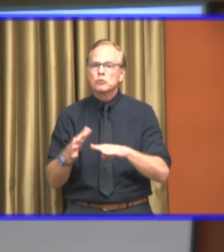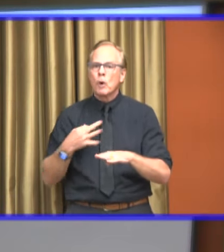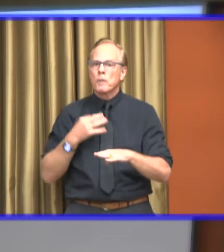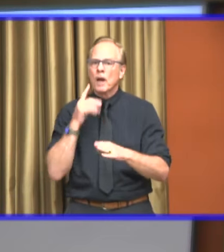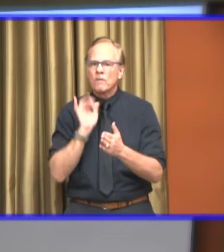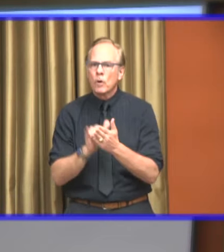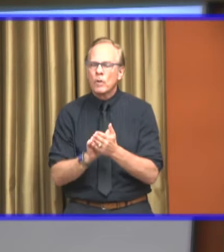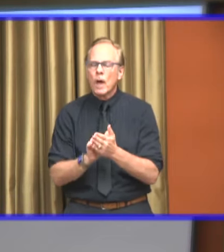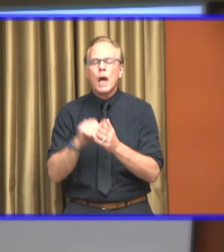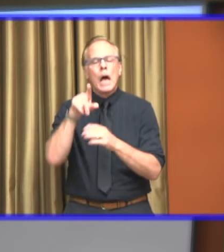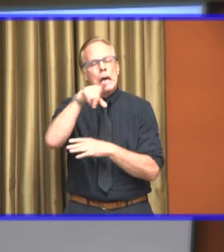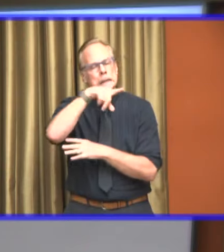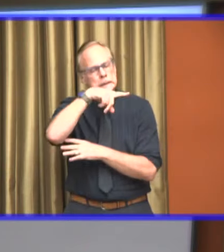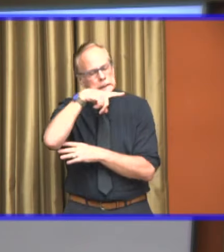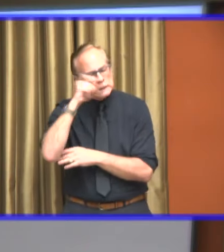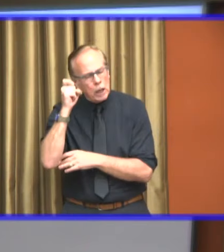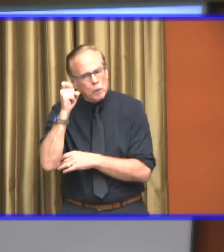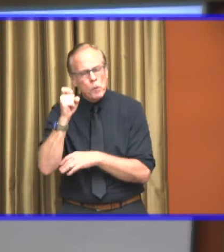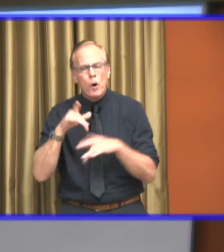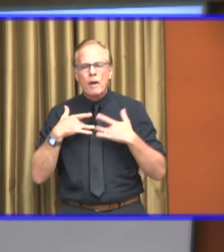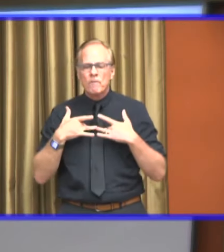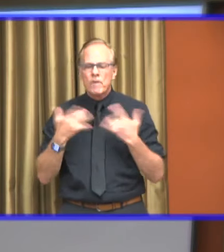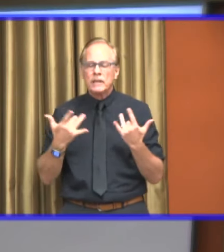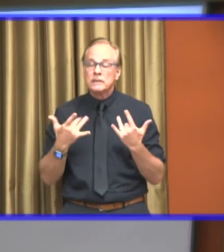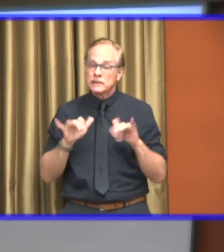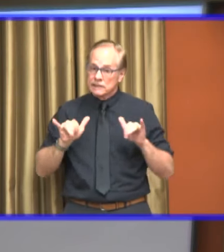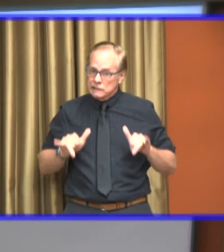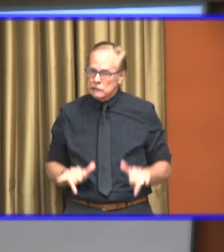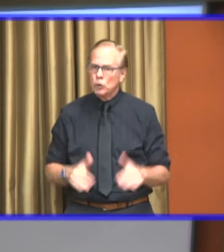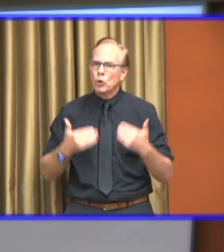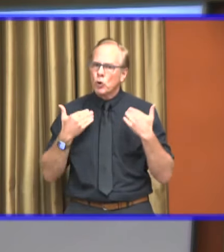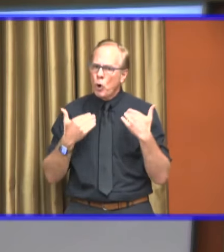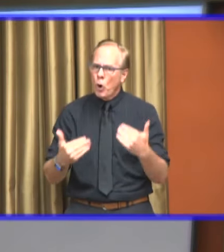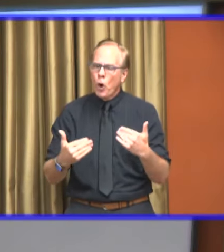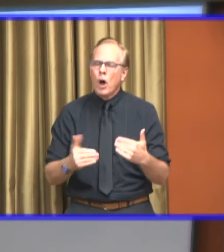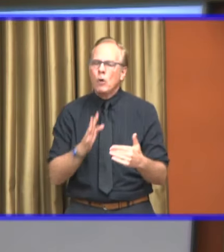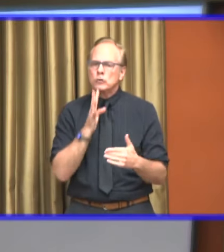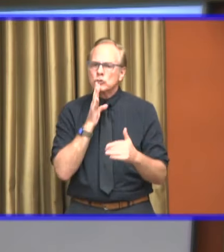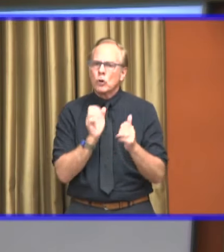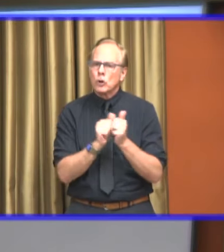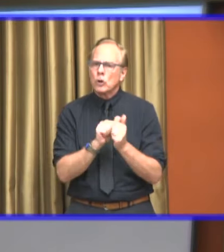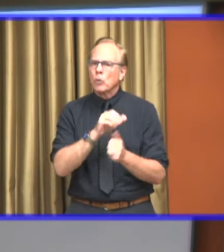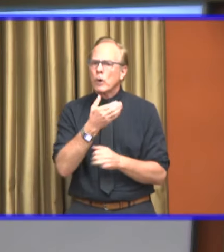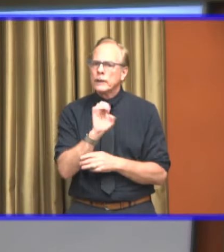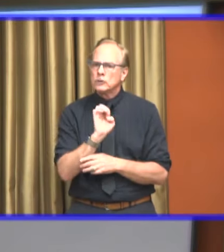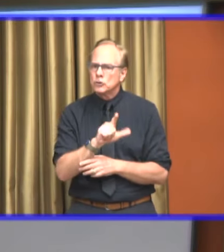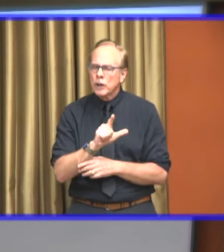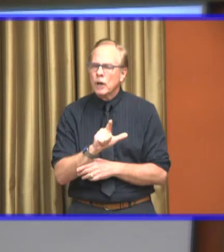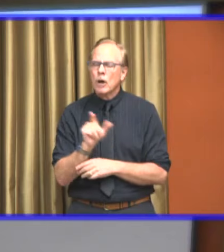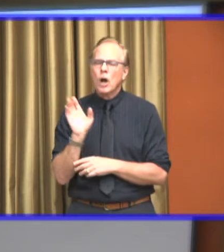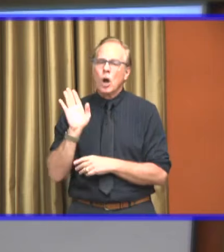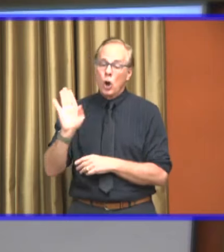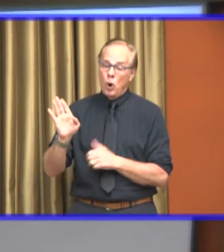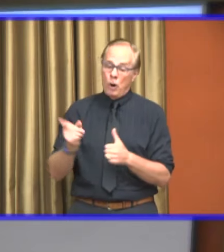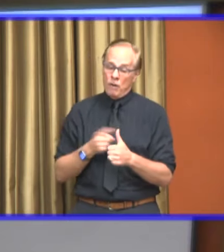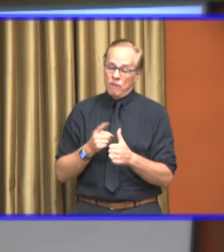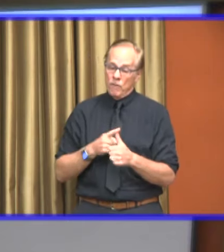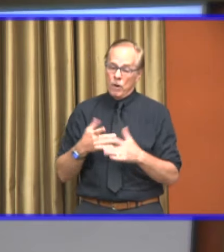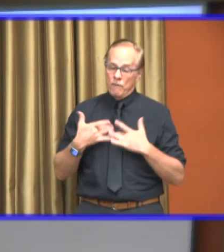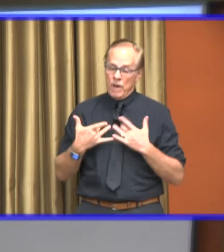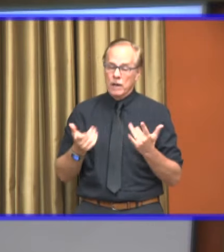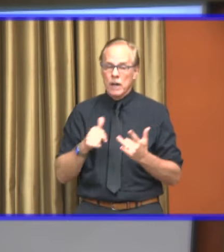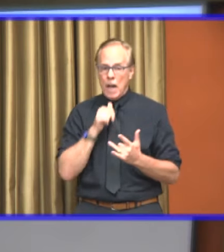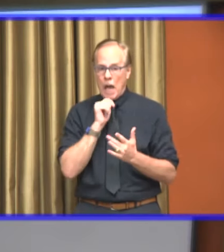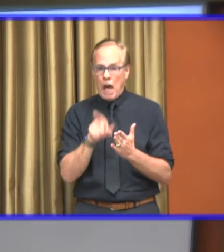Summer events are still, in place. I was talking to Sherry Heine at the chamber, and I think her first event that she has not